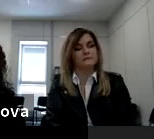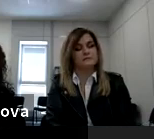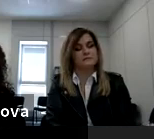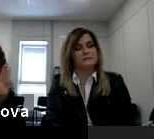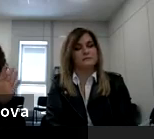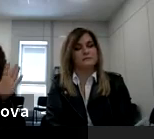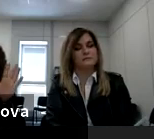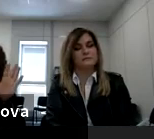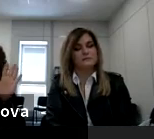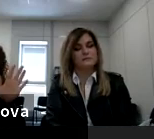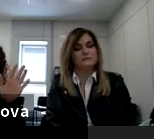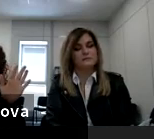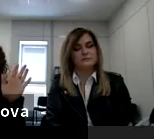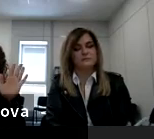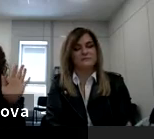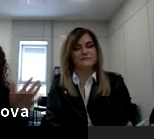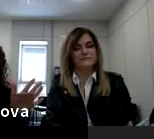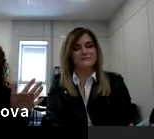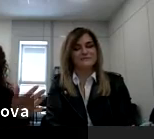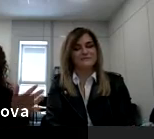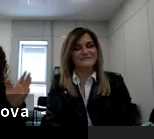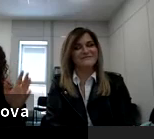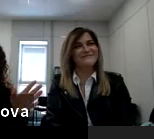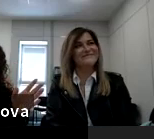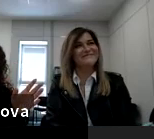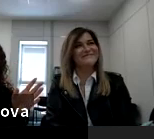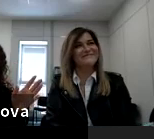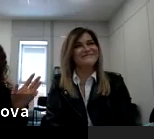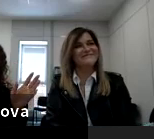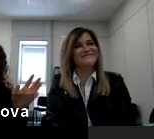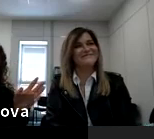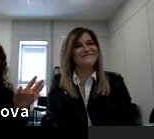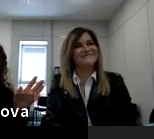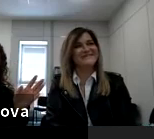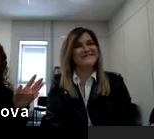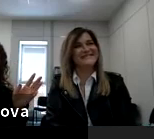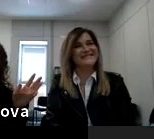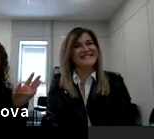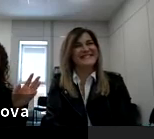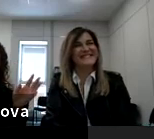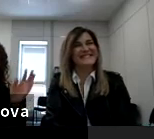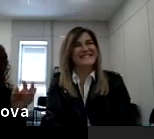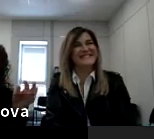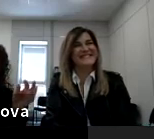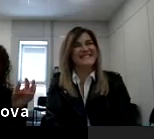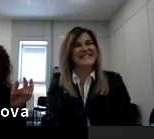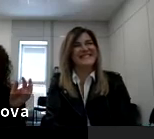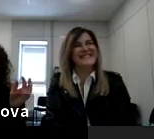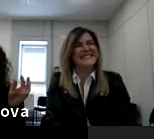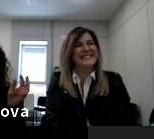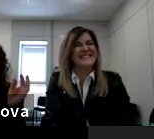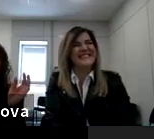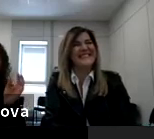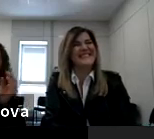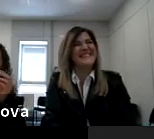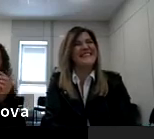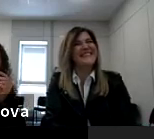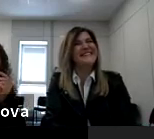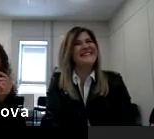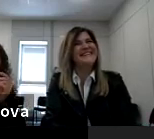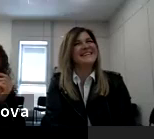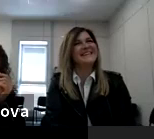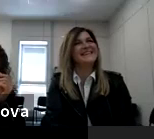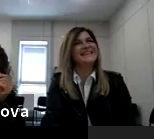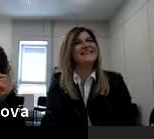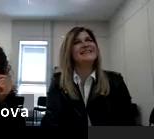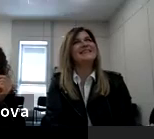like this. You don't need it. Just fixture and with its optics.